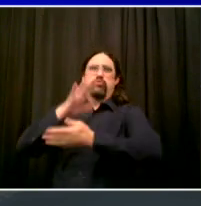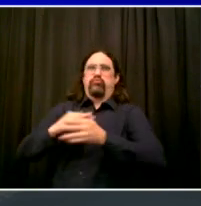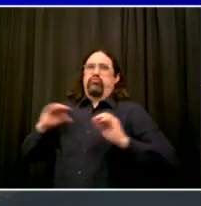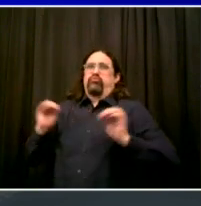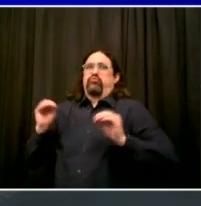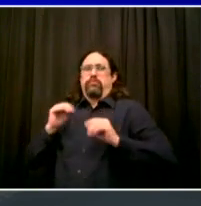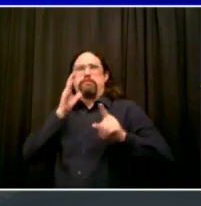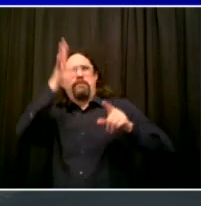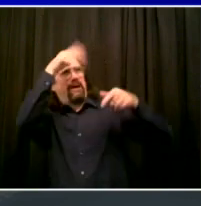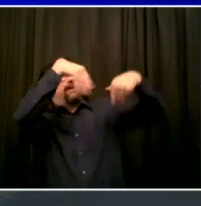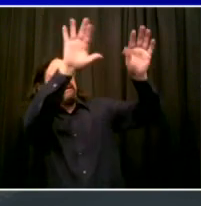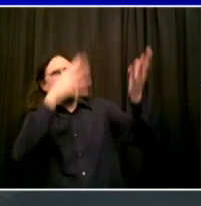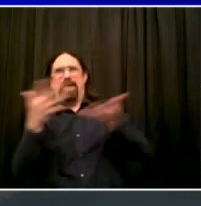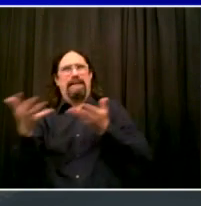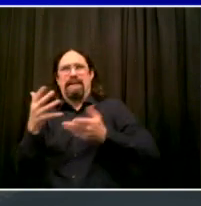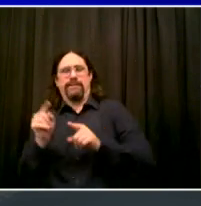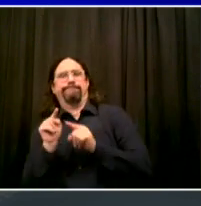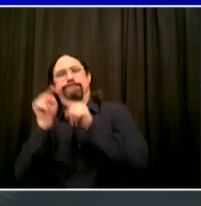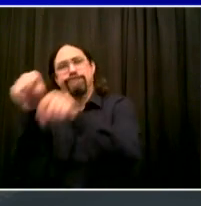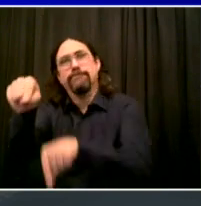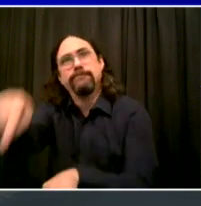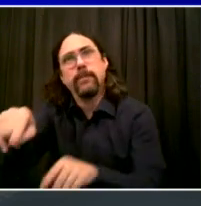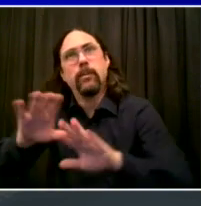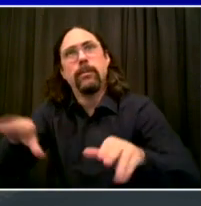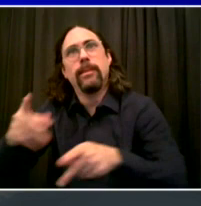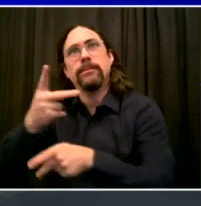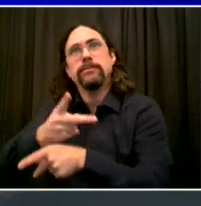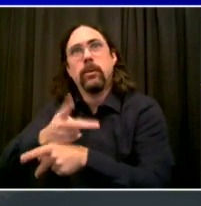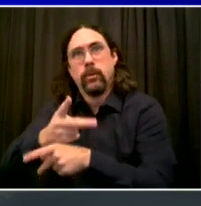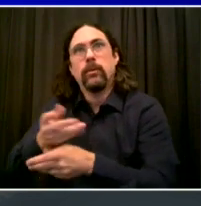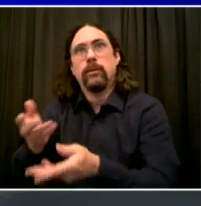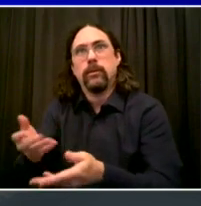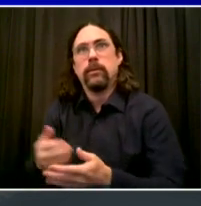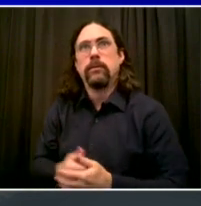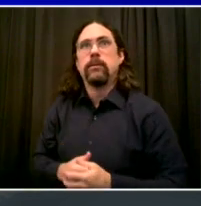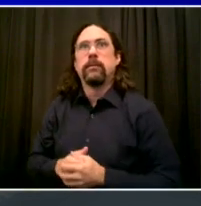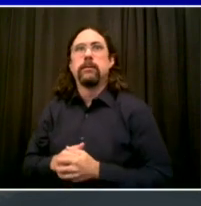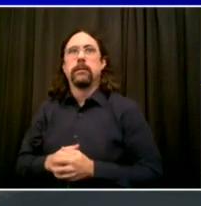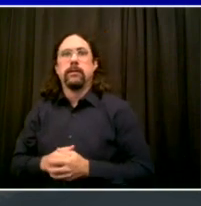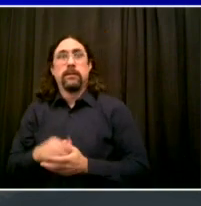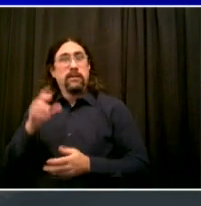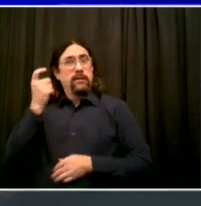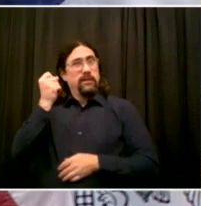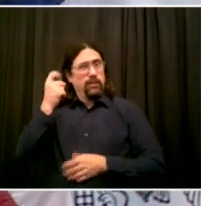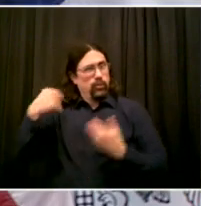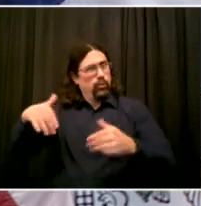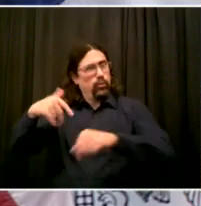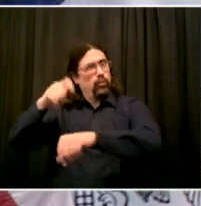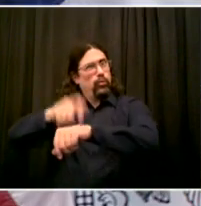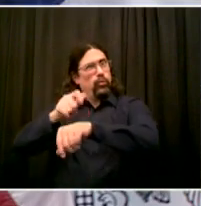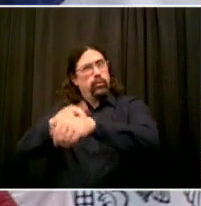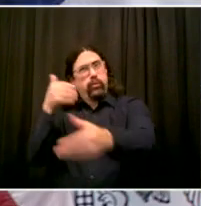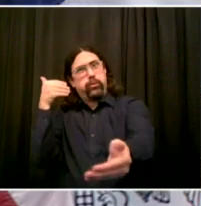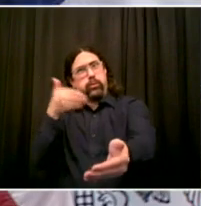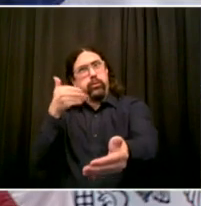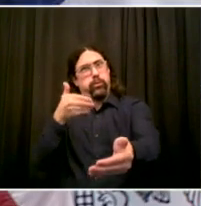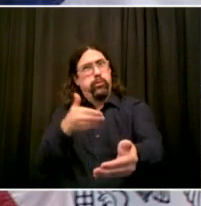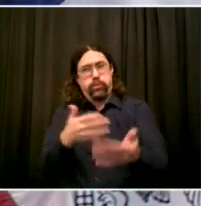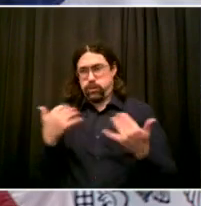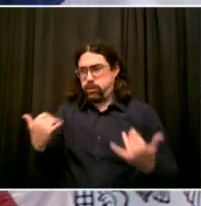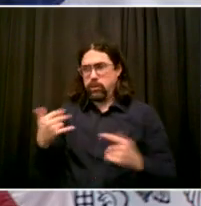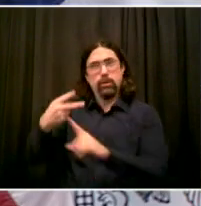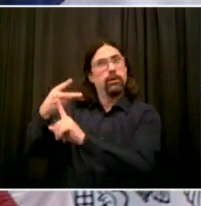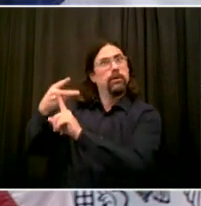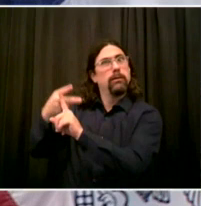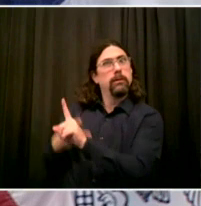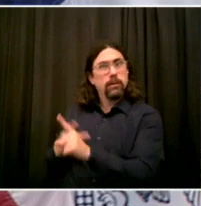time frame. But we're going to find a way to do this and hopefully much more. Here to talk about it is the woman who has led the charge in so